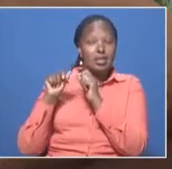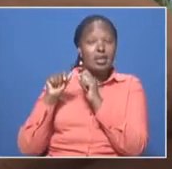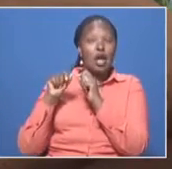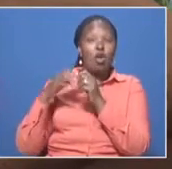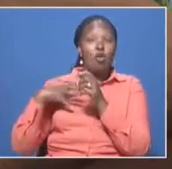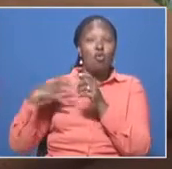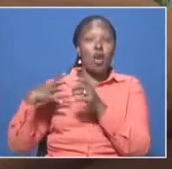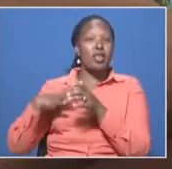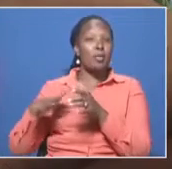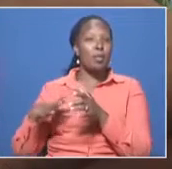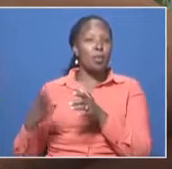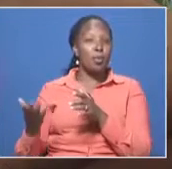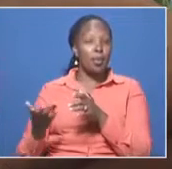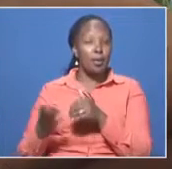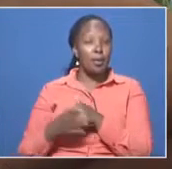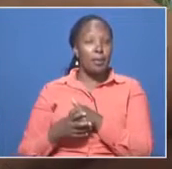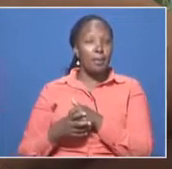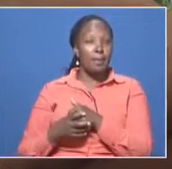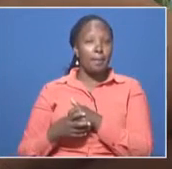Well,